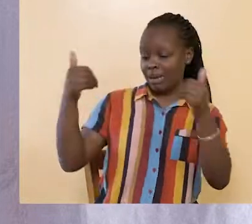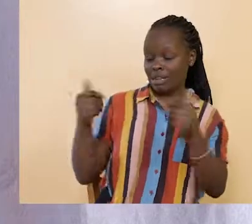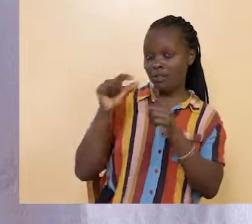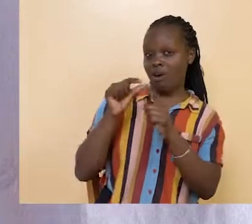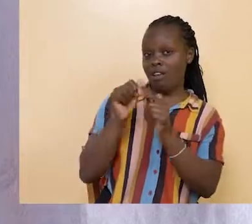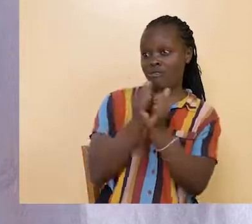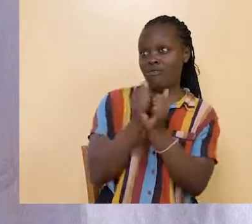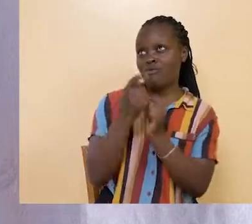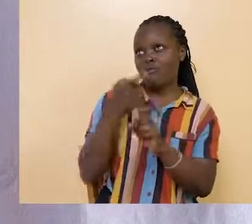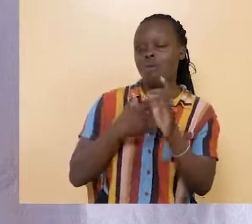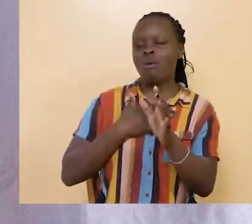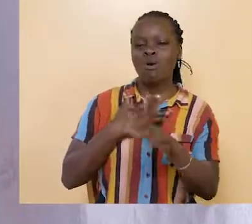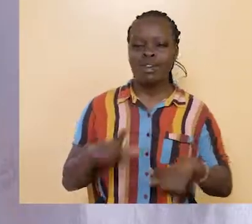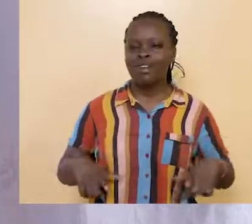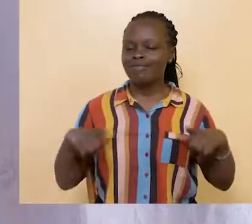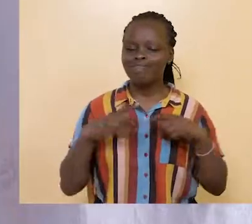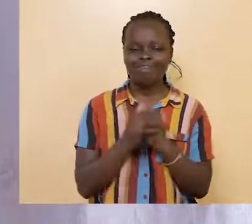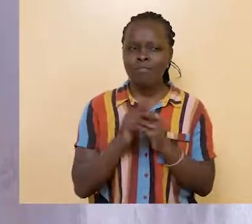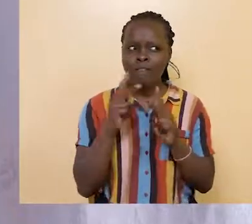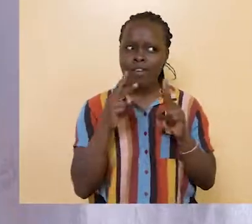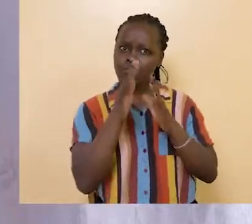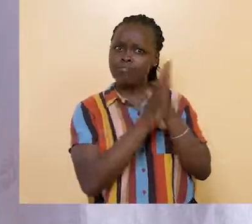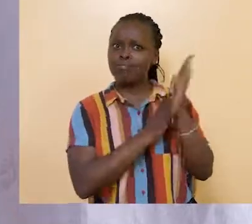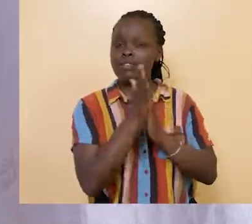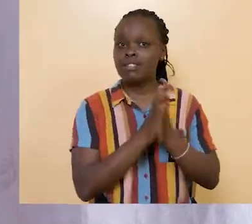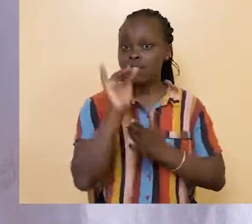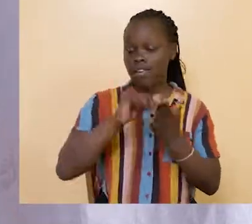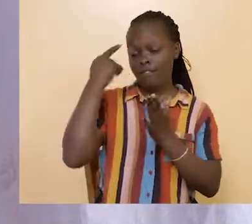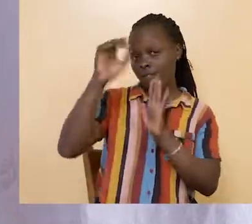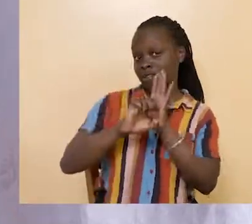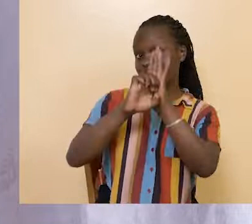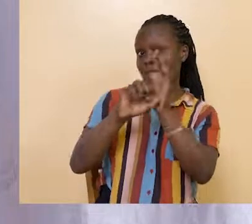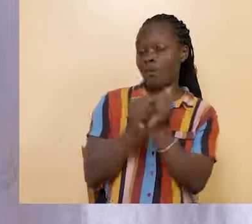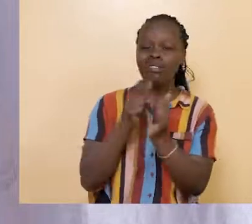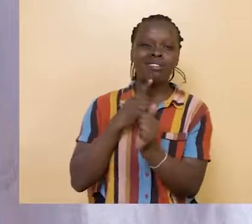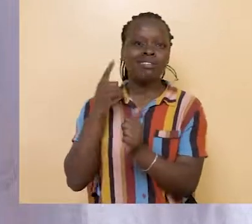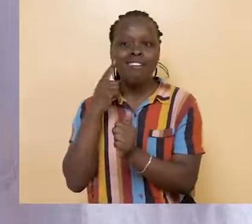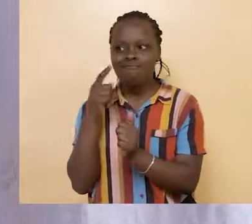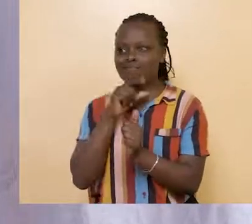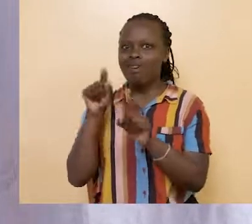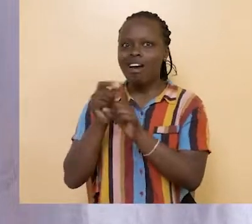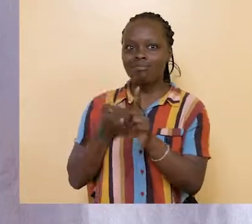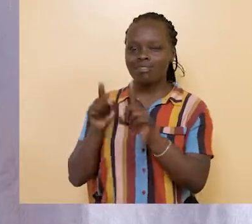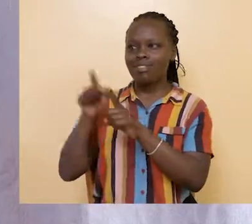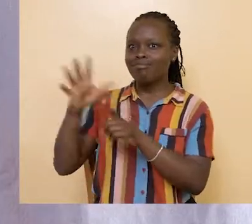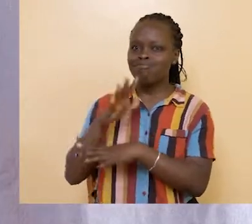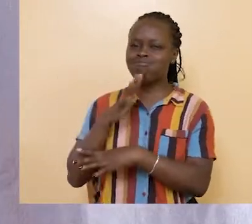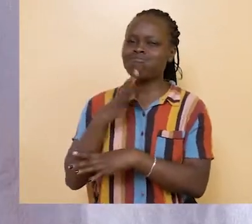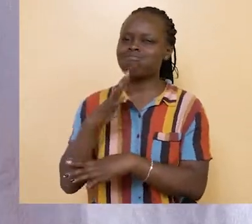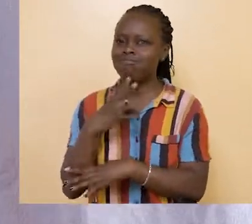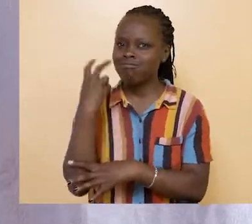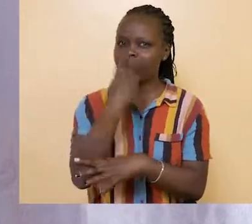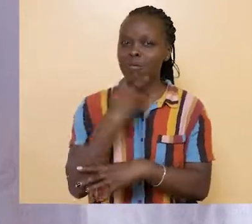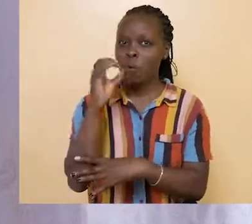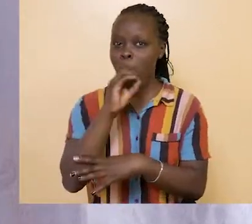our existence. And even it's interesting that even, for example, with our deaf brothers and sisters here who may not be able to